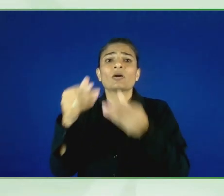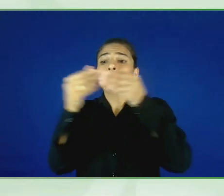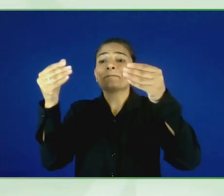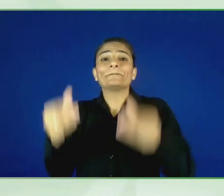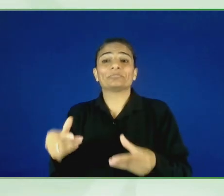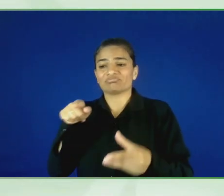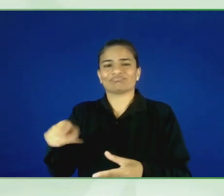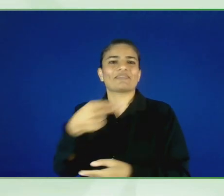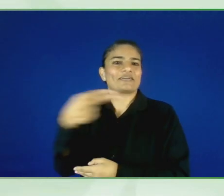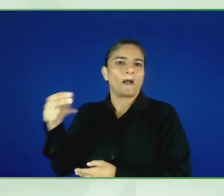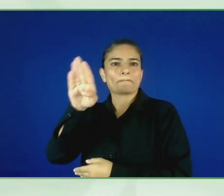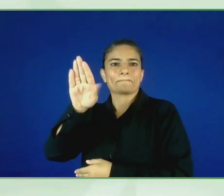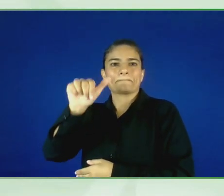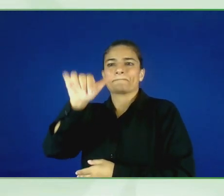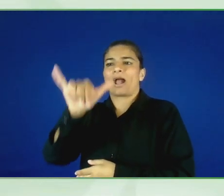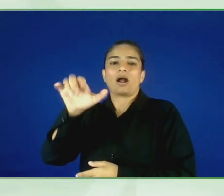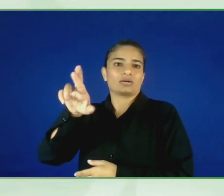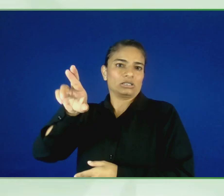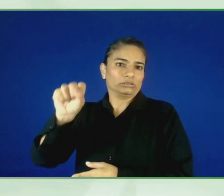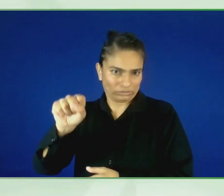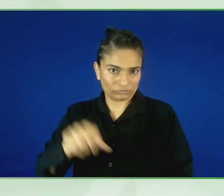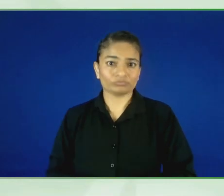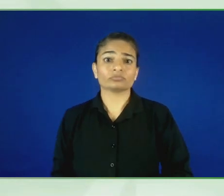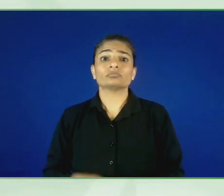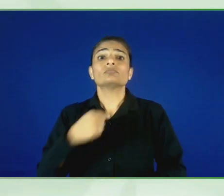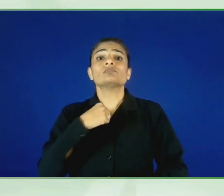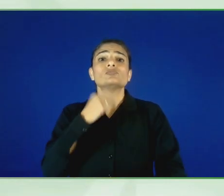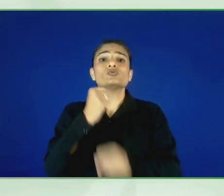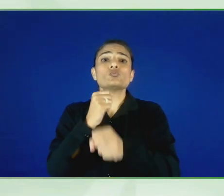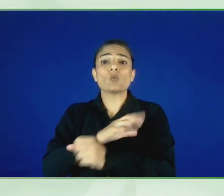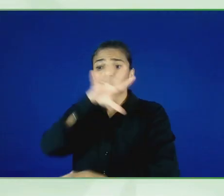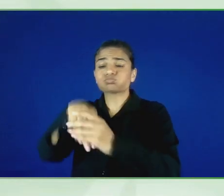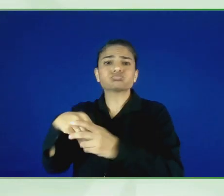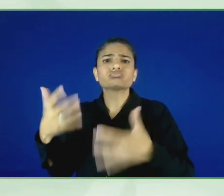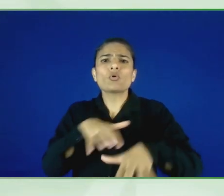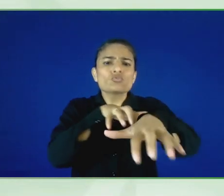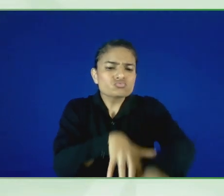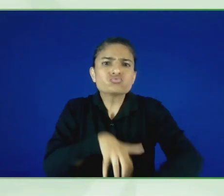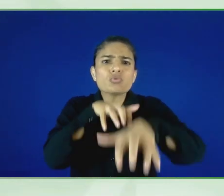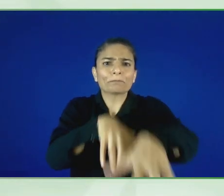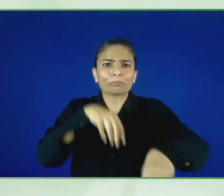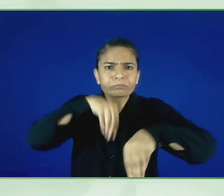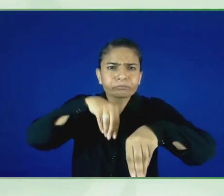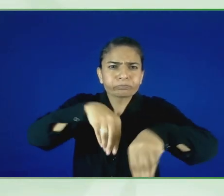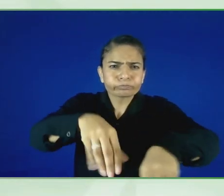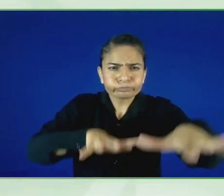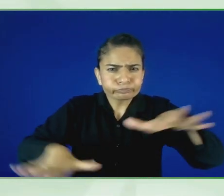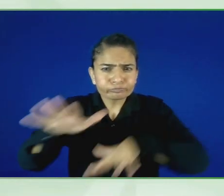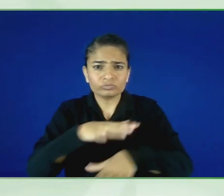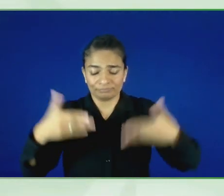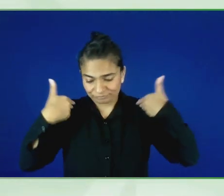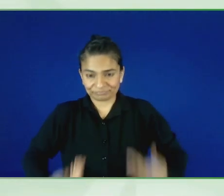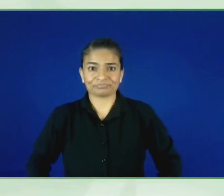crop science division. Visual description of me, I think we've all got the memo today to all be in